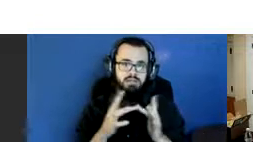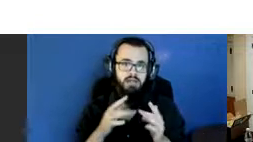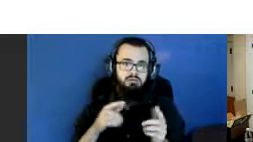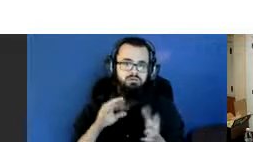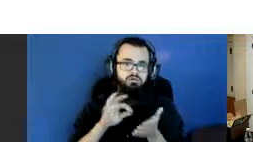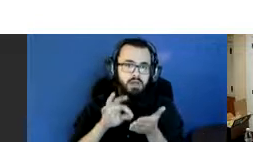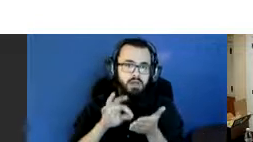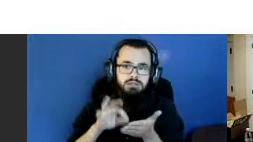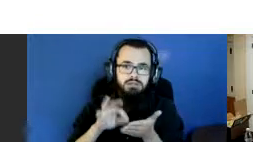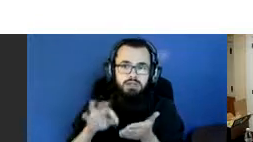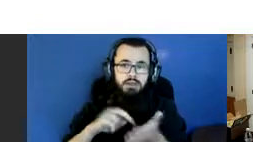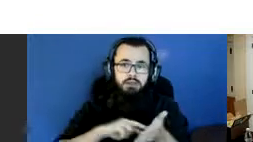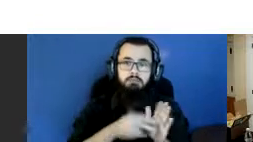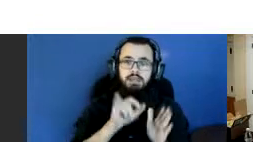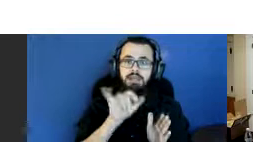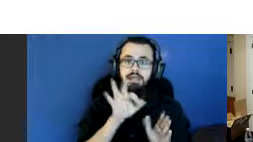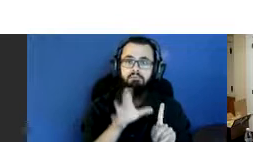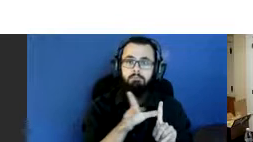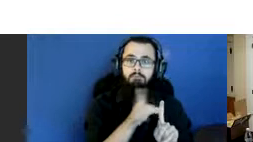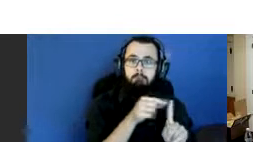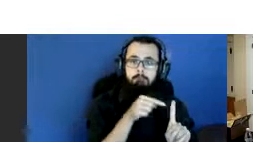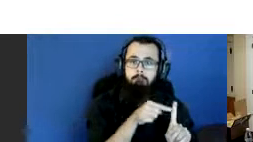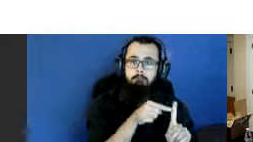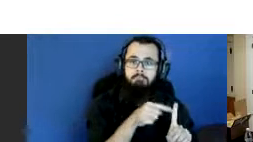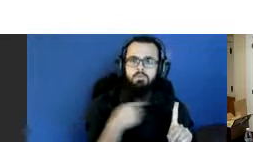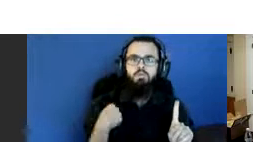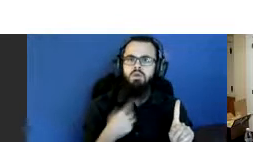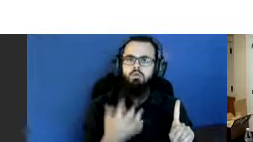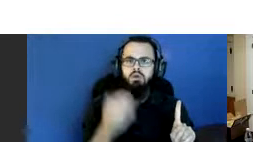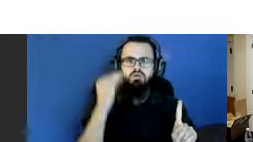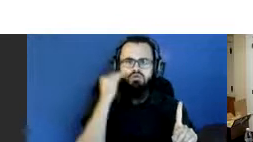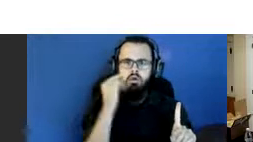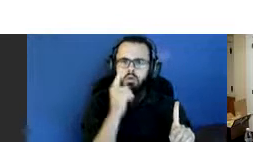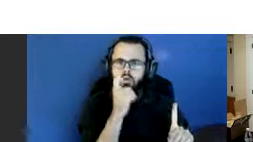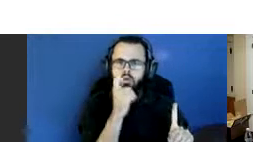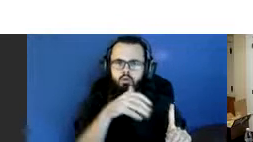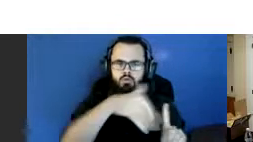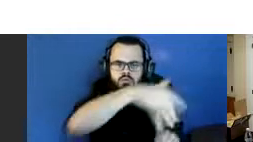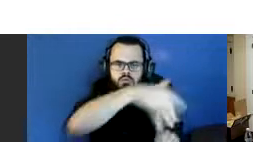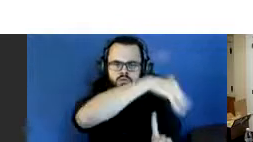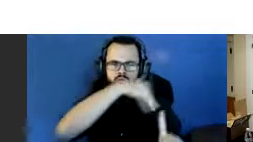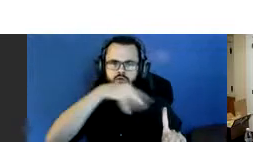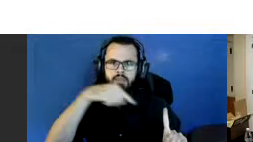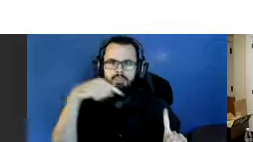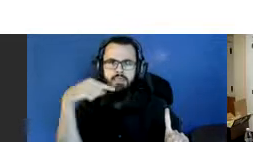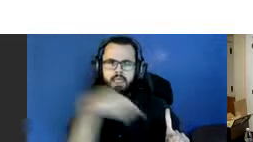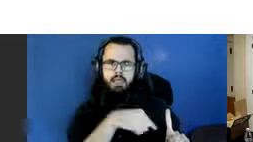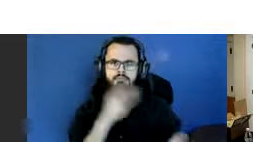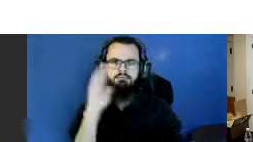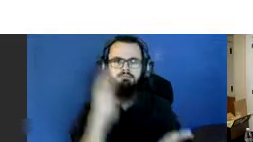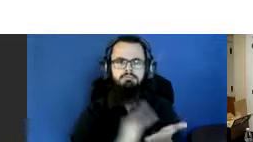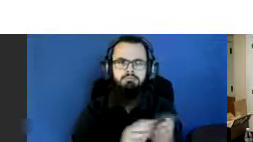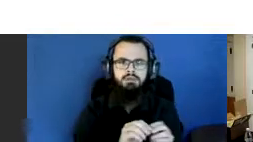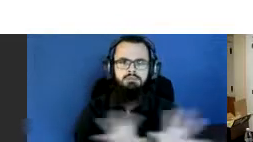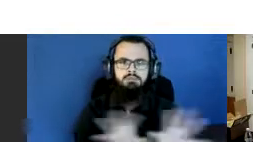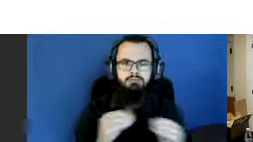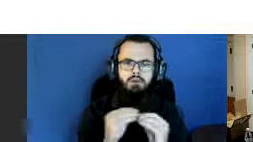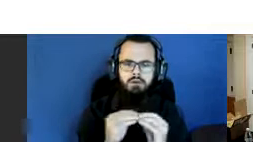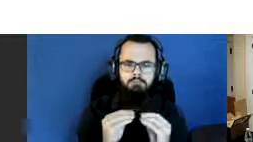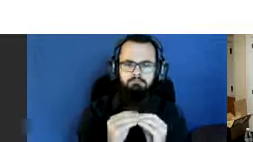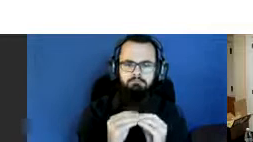less folks impacted by each positive individual in our community. Included in part of this, you may have